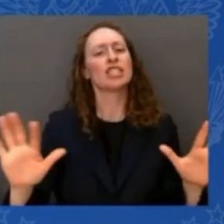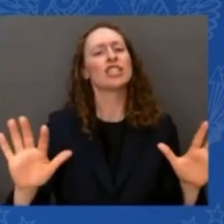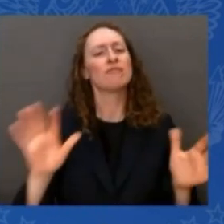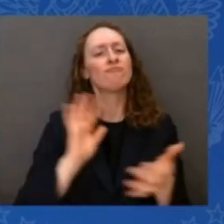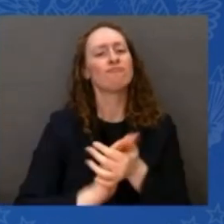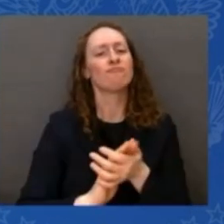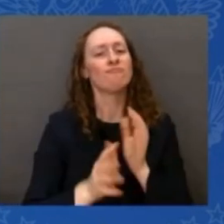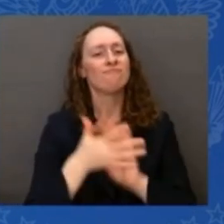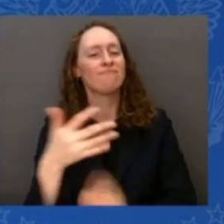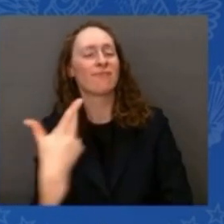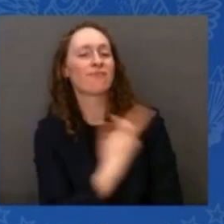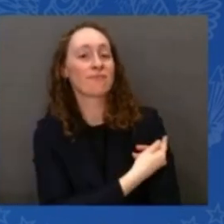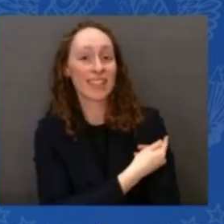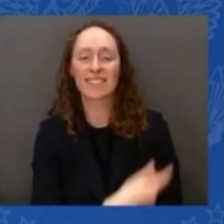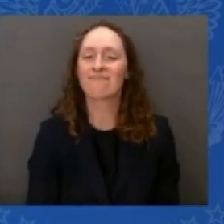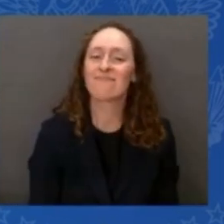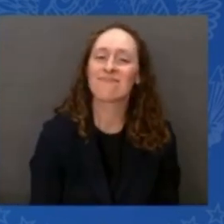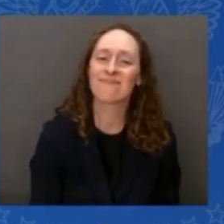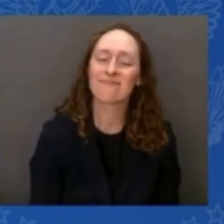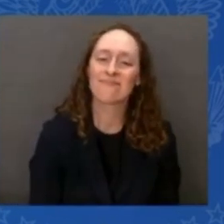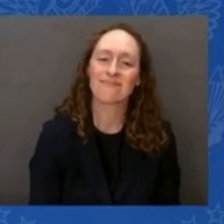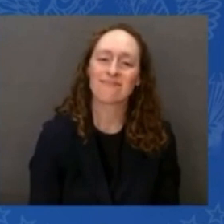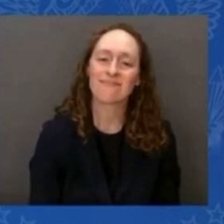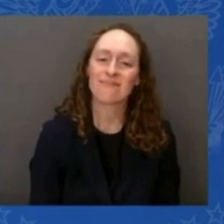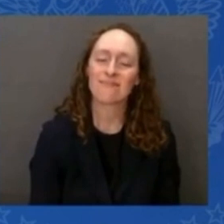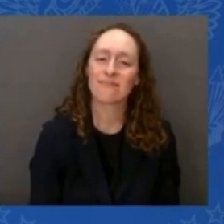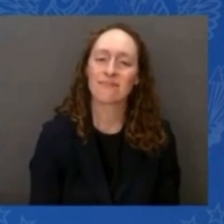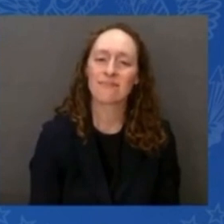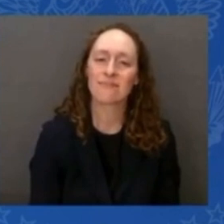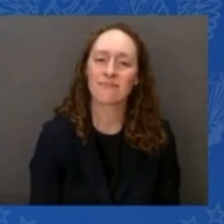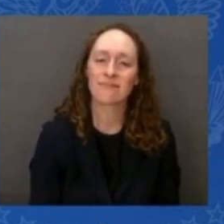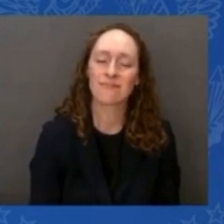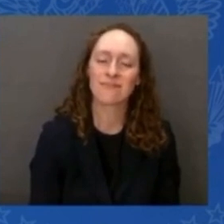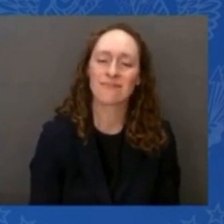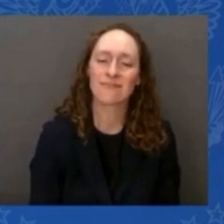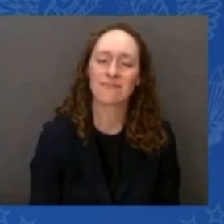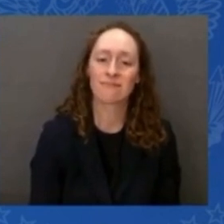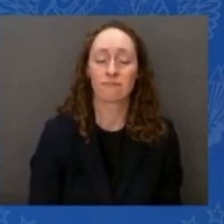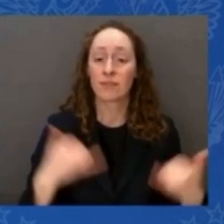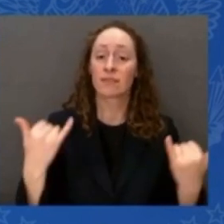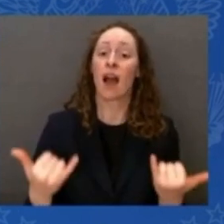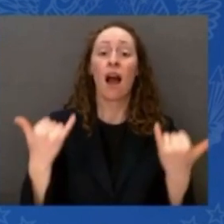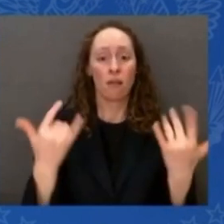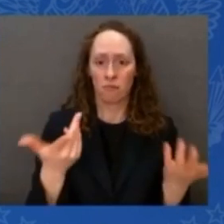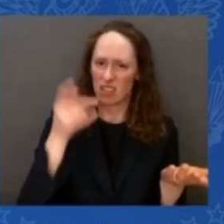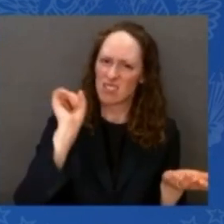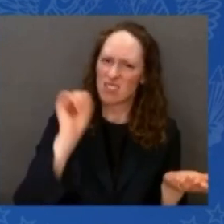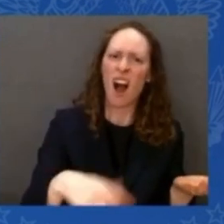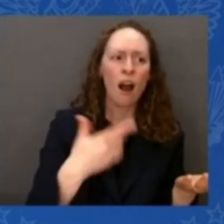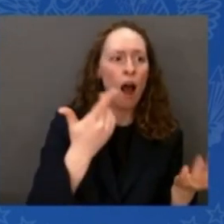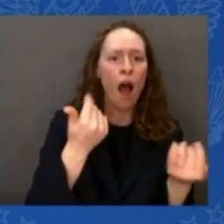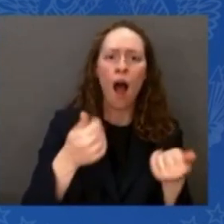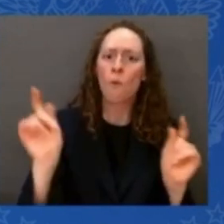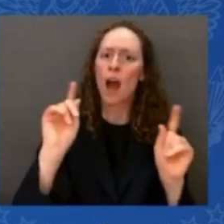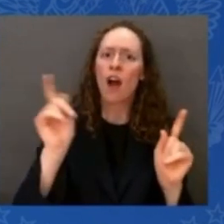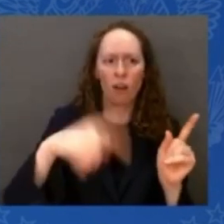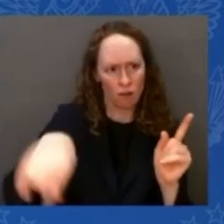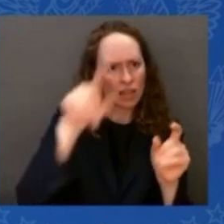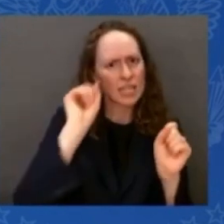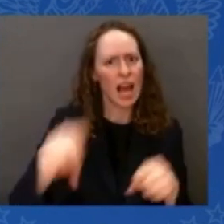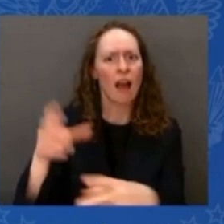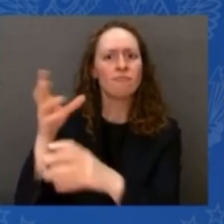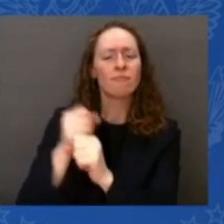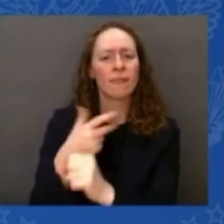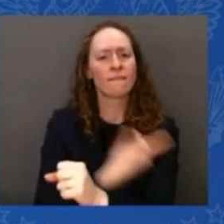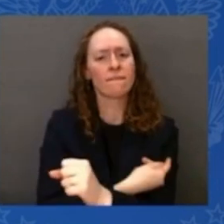We made vaccinations available to all Americans with a plan based on equality. Many of you went into communities that have been